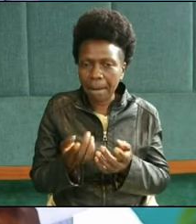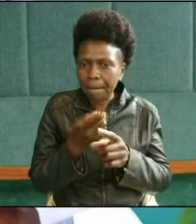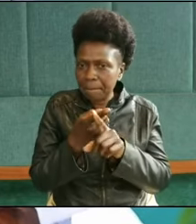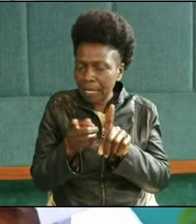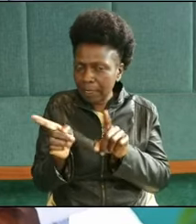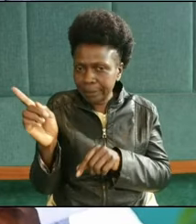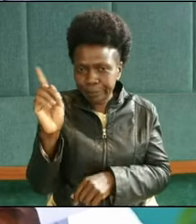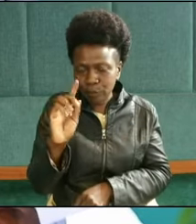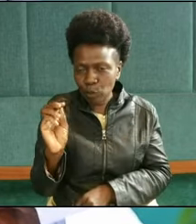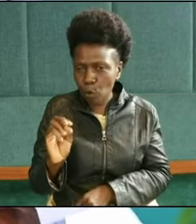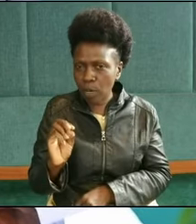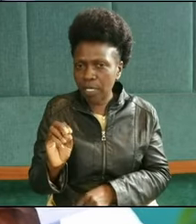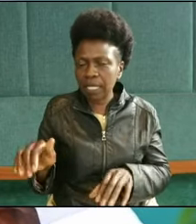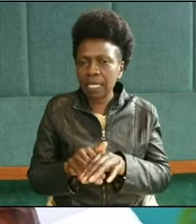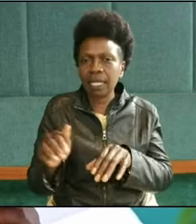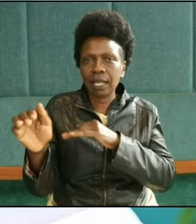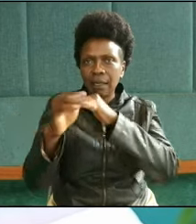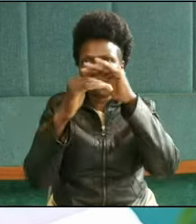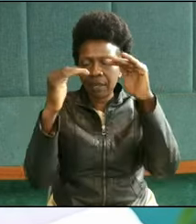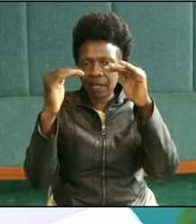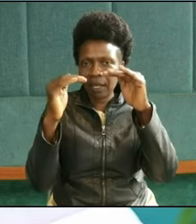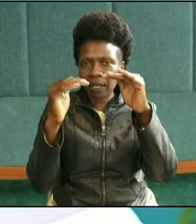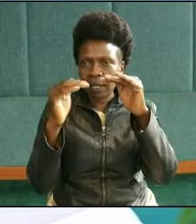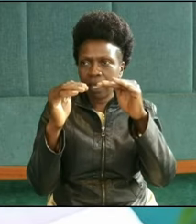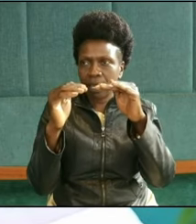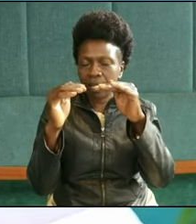But no one in heaven,